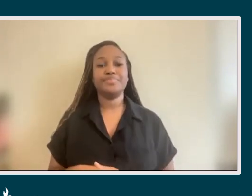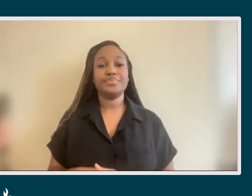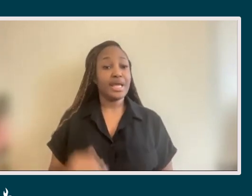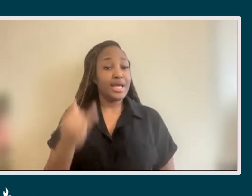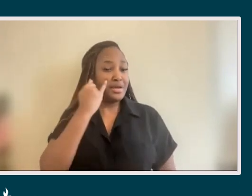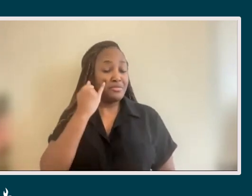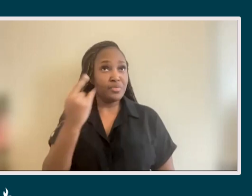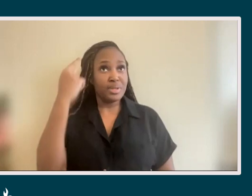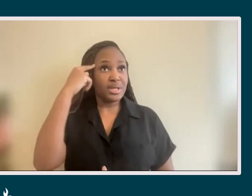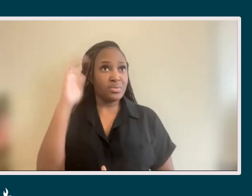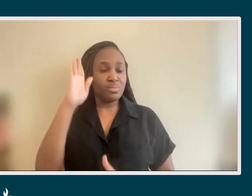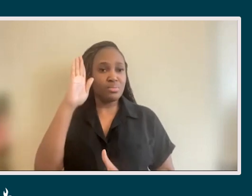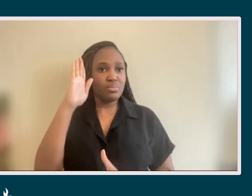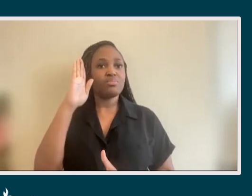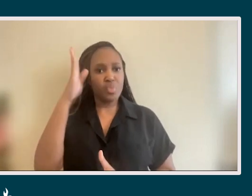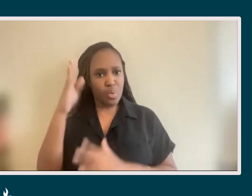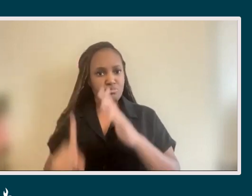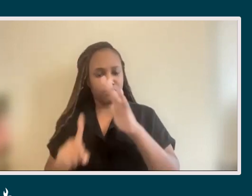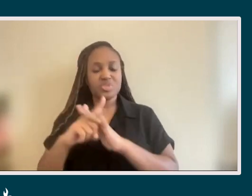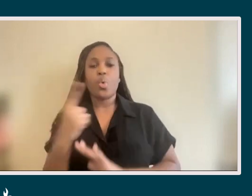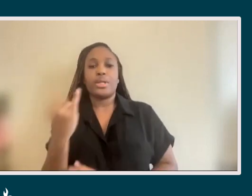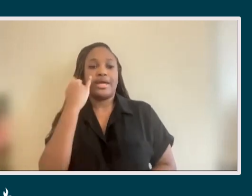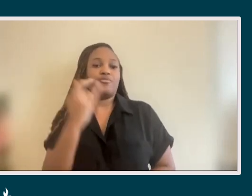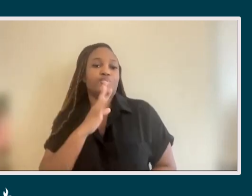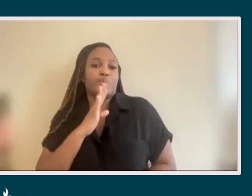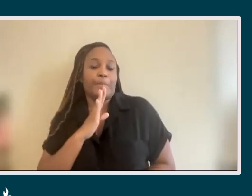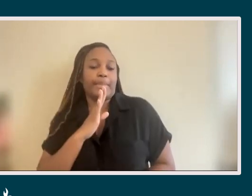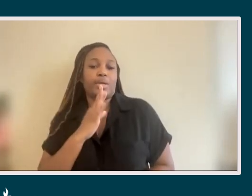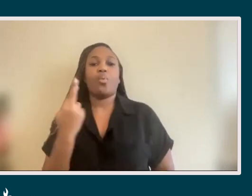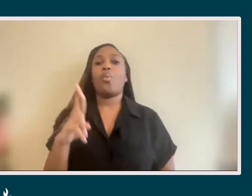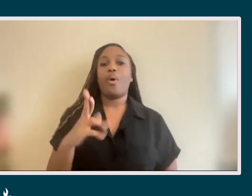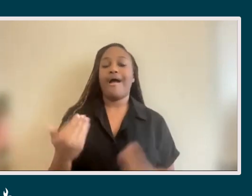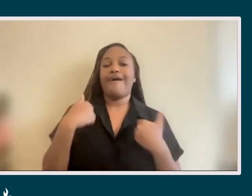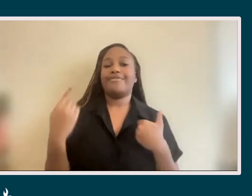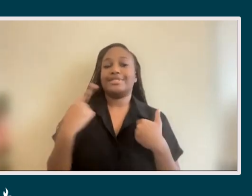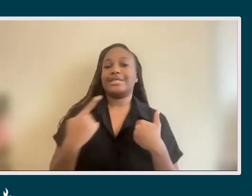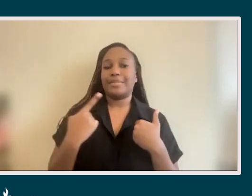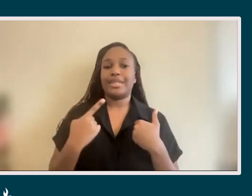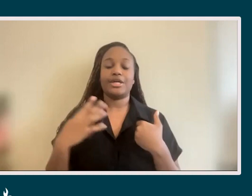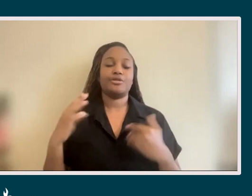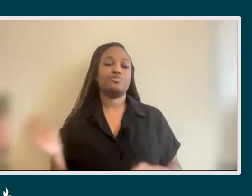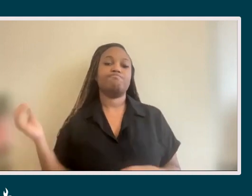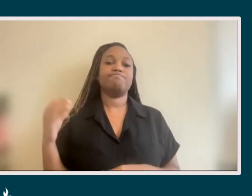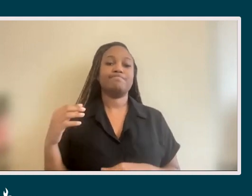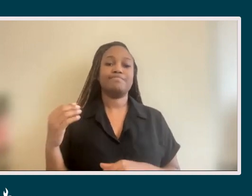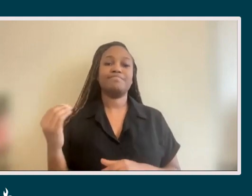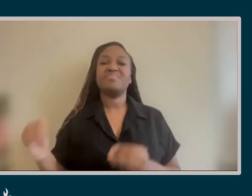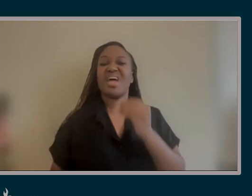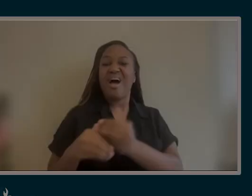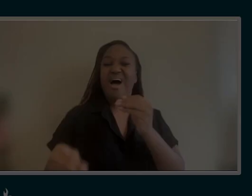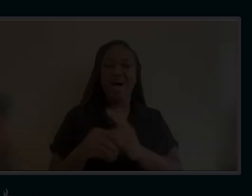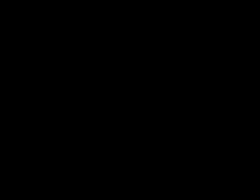recording. Otherwise, you are safe to come on screen and trust that you will not be seen in the final recording that will be